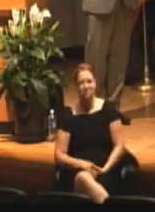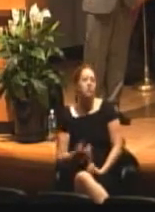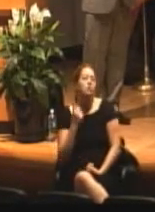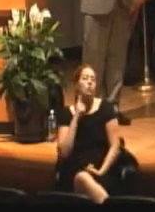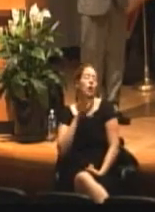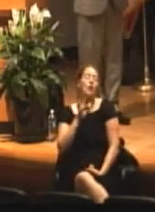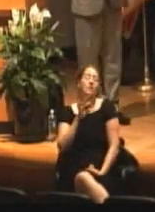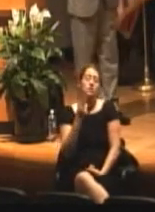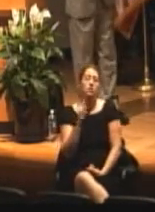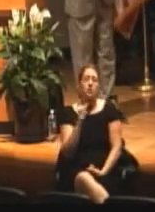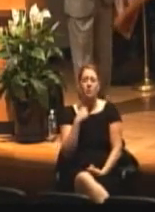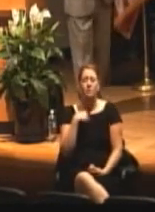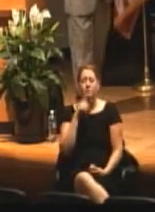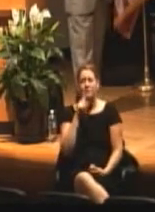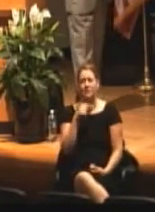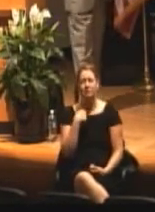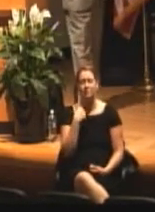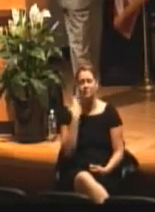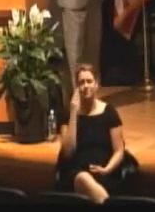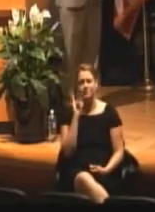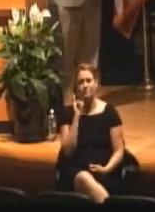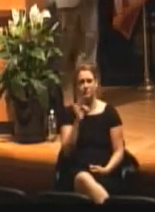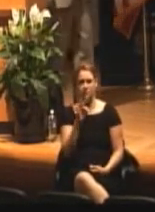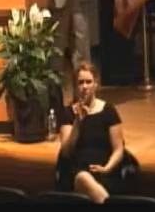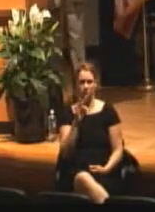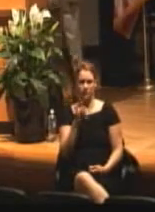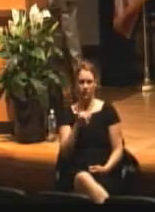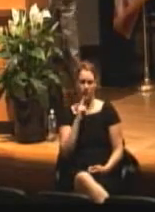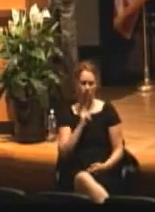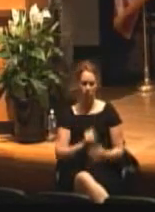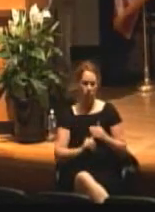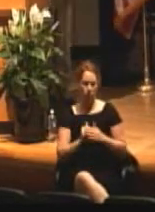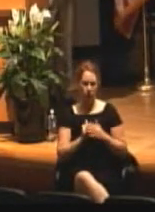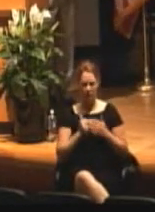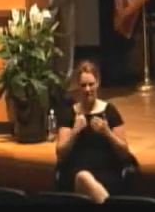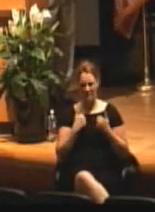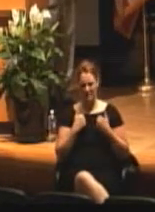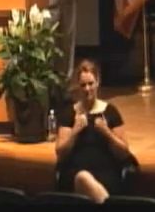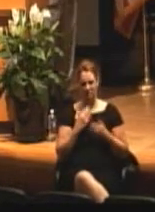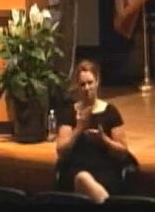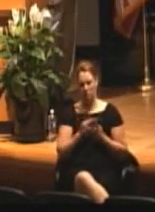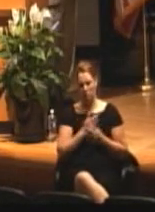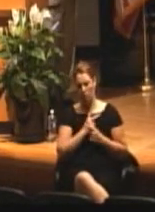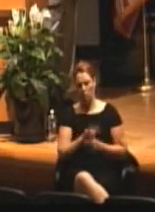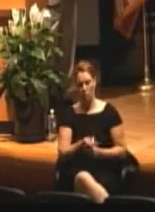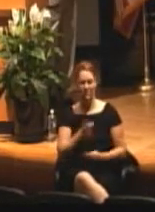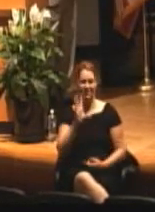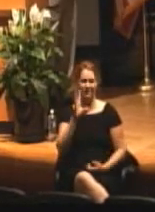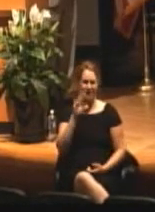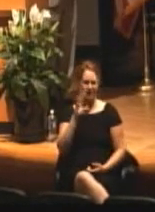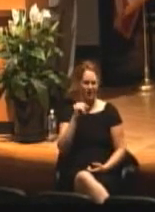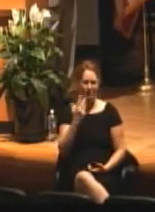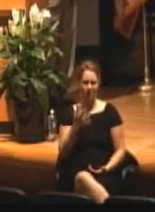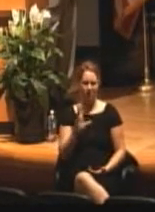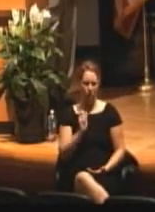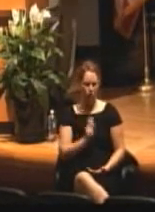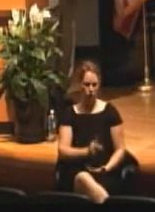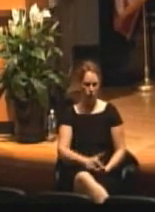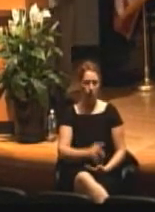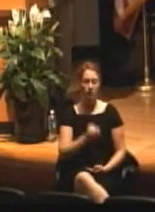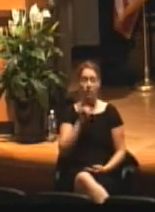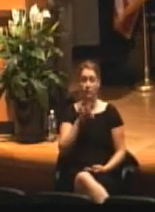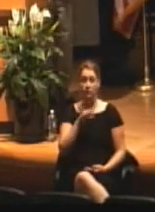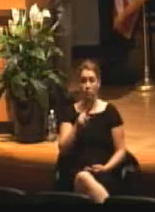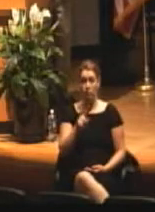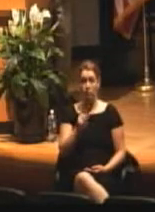is a limit, to be honest with you. You can go much higher than that. I've had loans in the 50s get approved. But, you know, if you're approving for something that high,